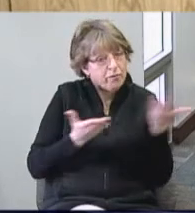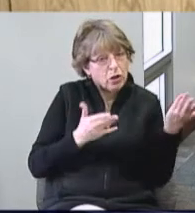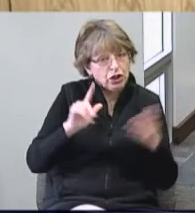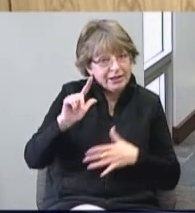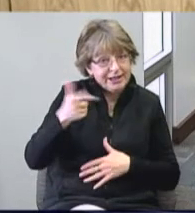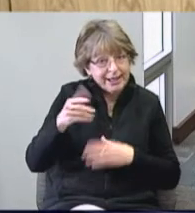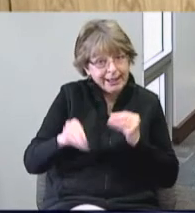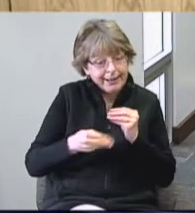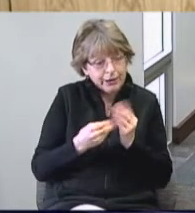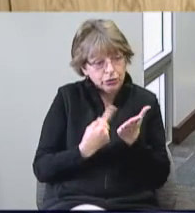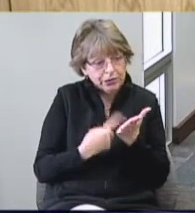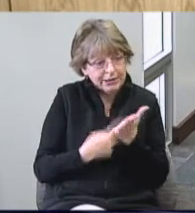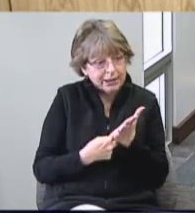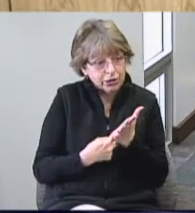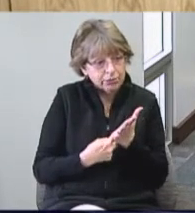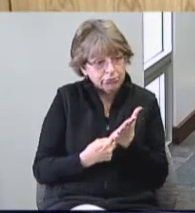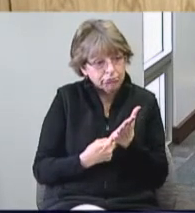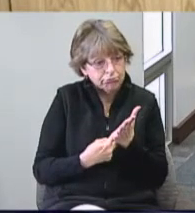further discussion?